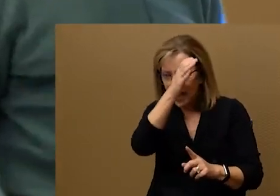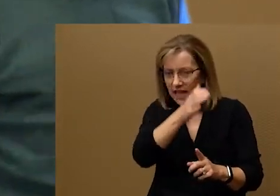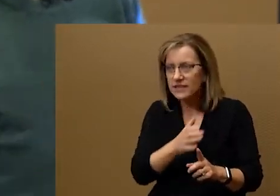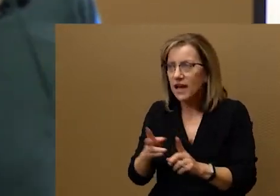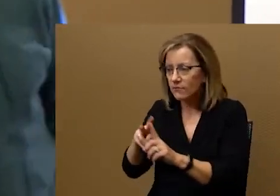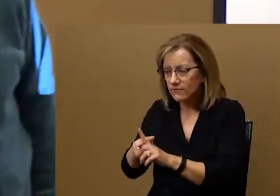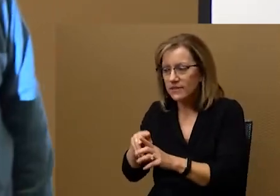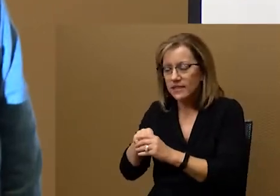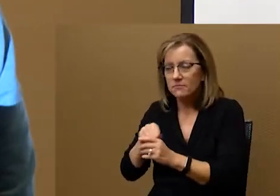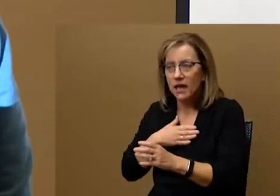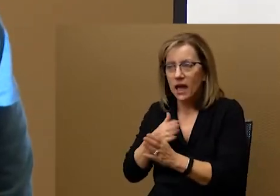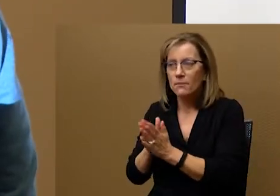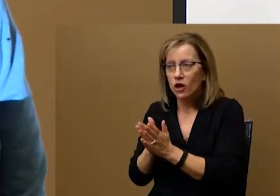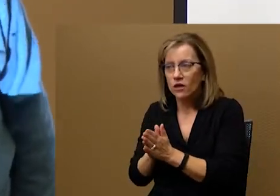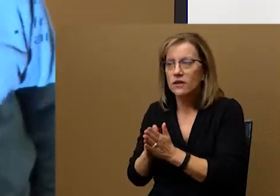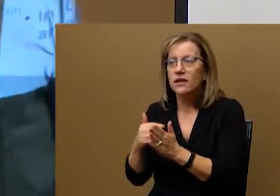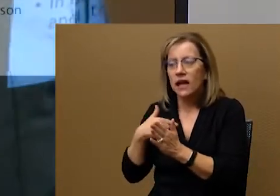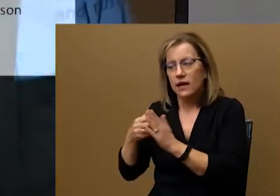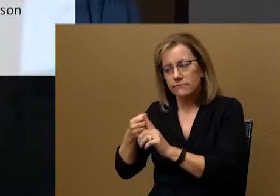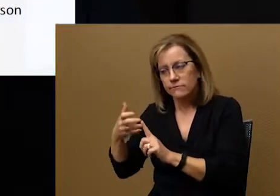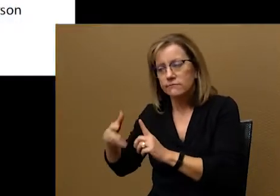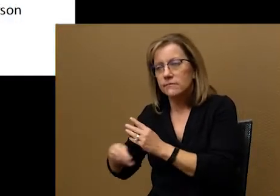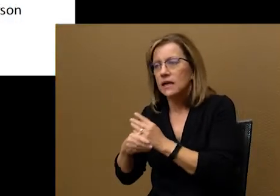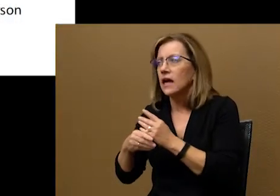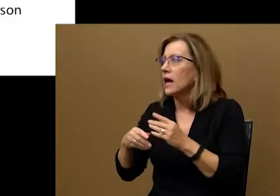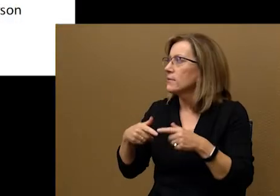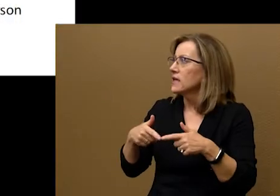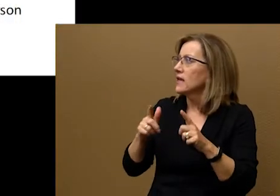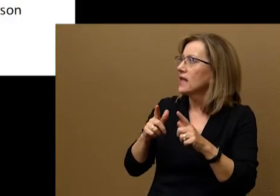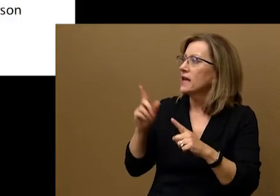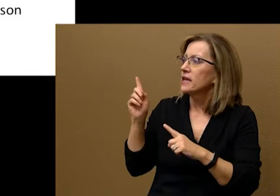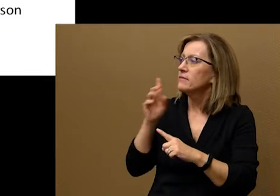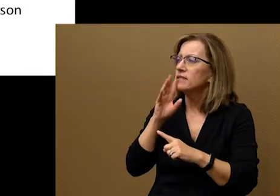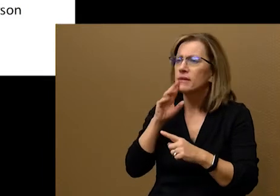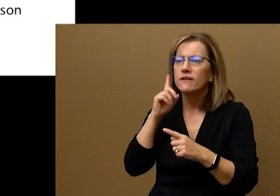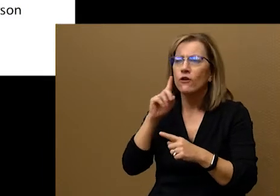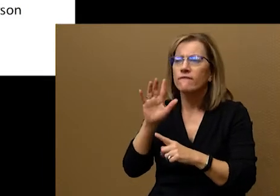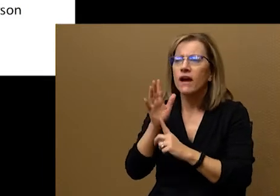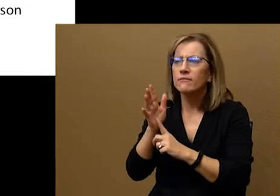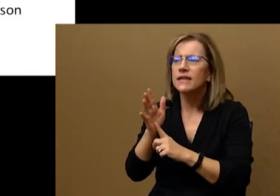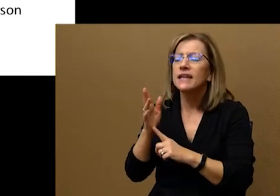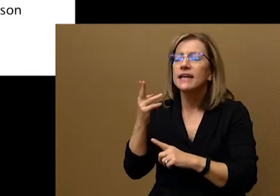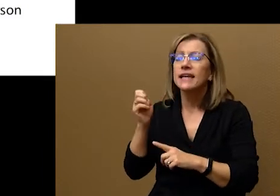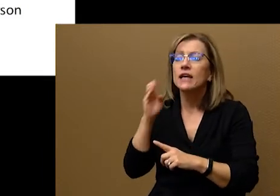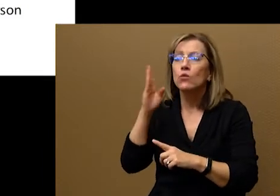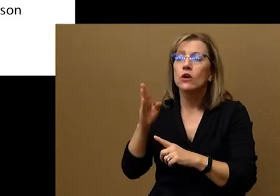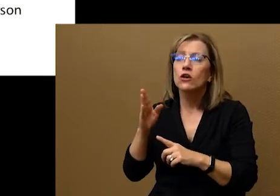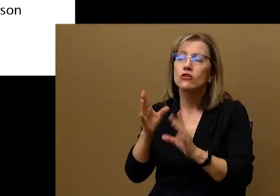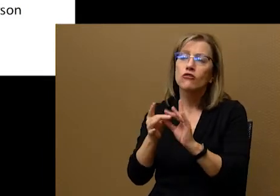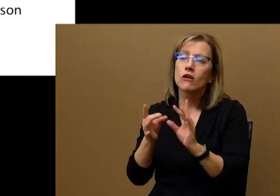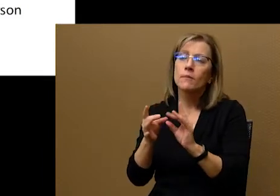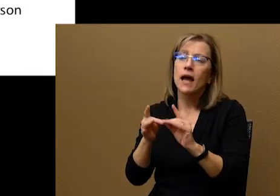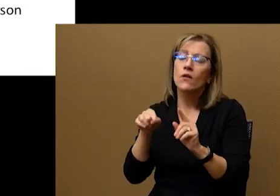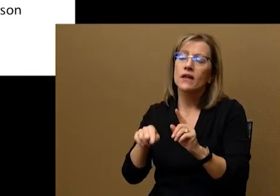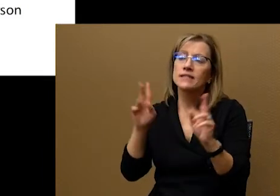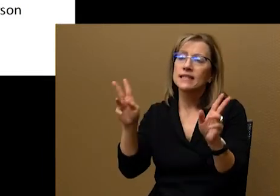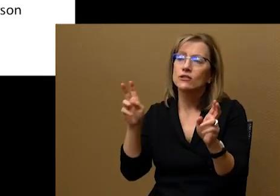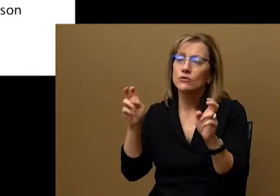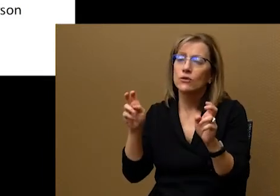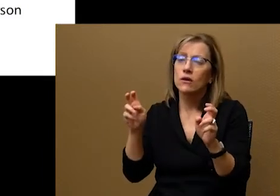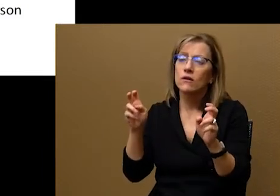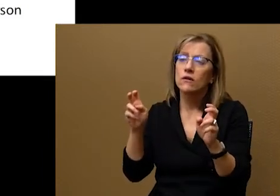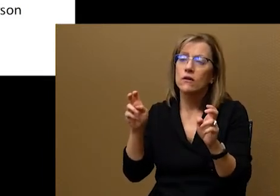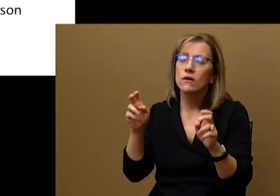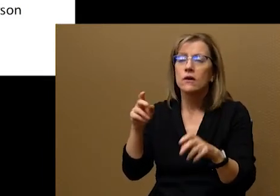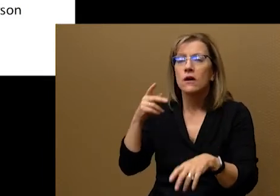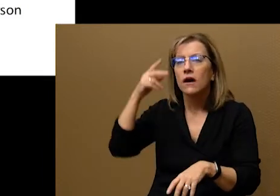So I'm drawing on him, and I want to I'm going to let him speak for 5 minutes. And he's going to talk